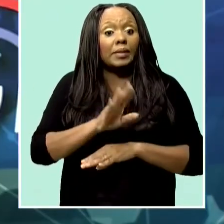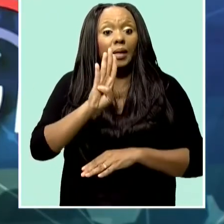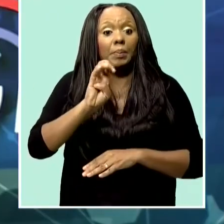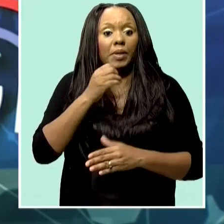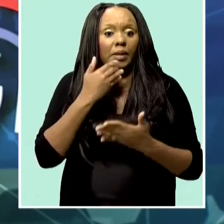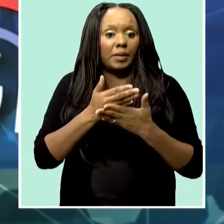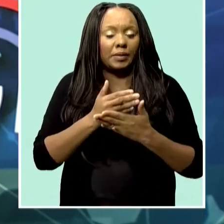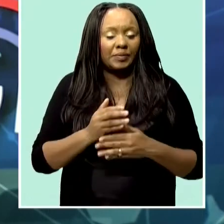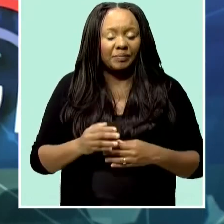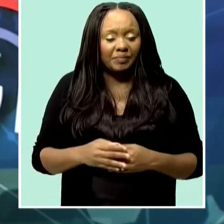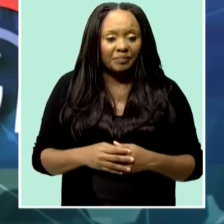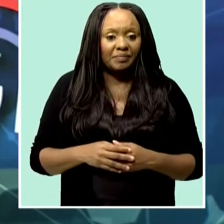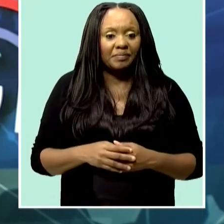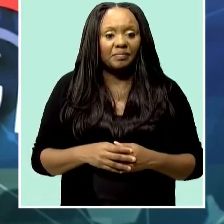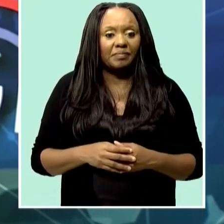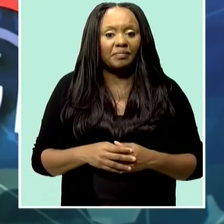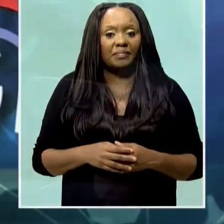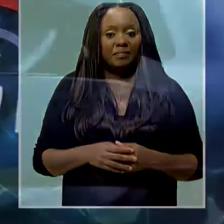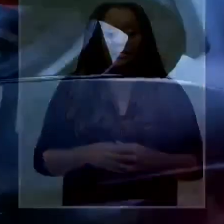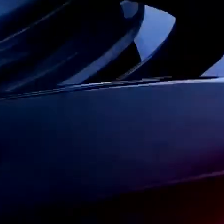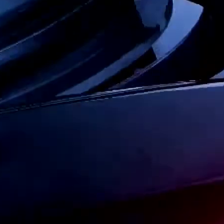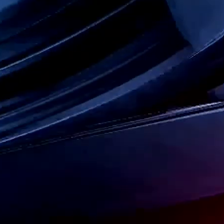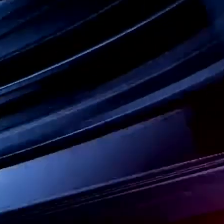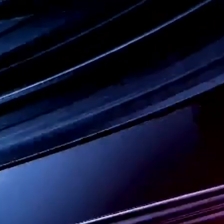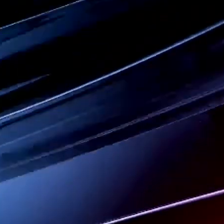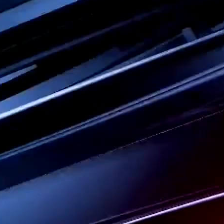night and be good.